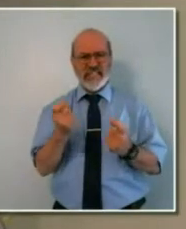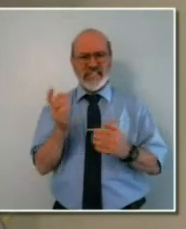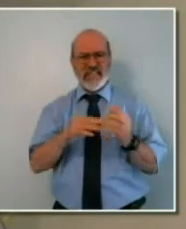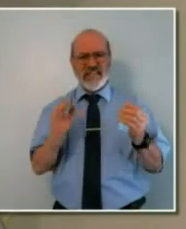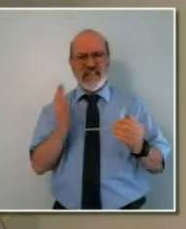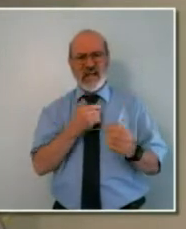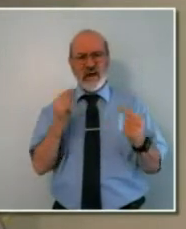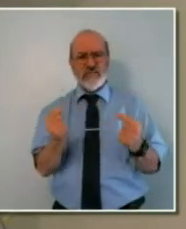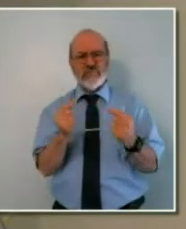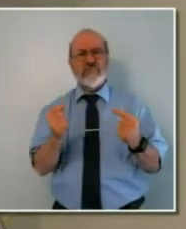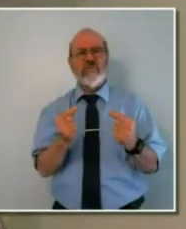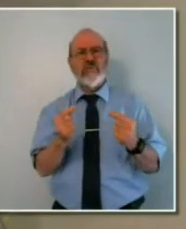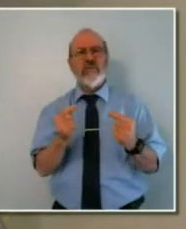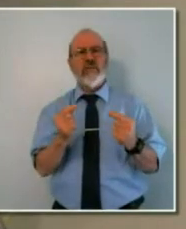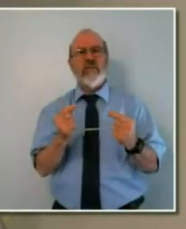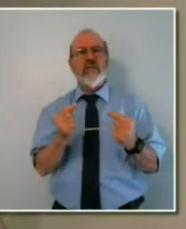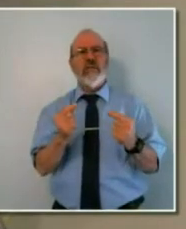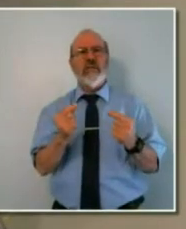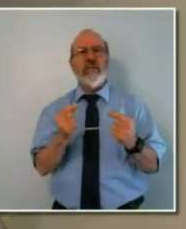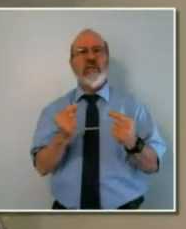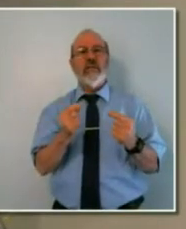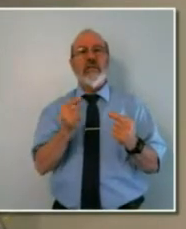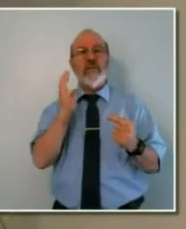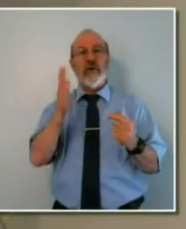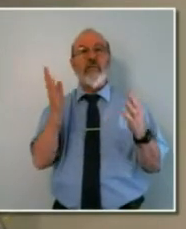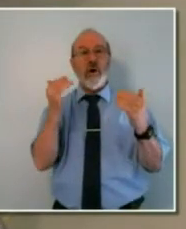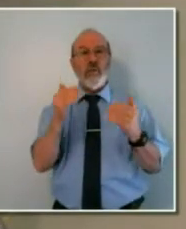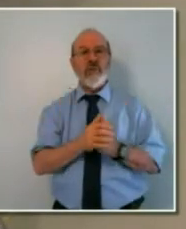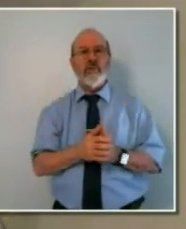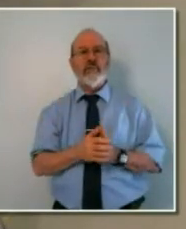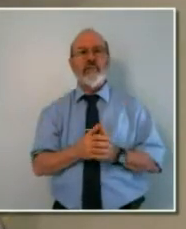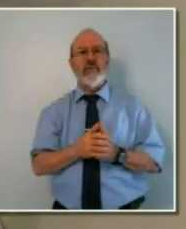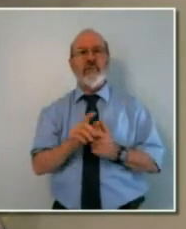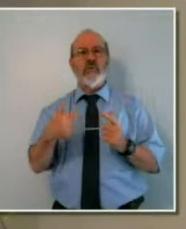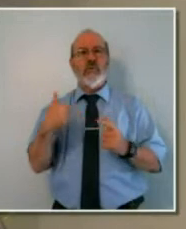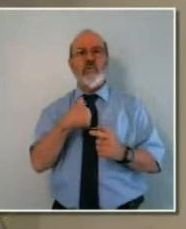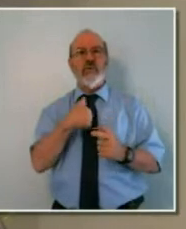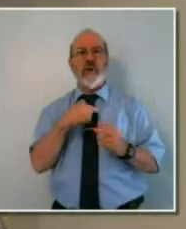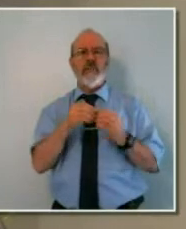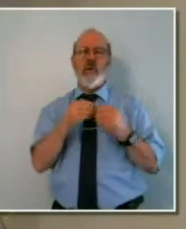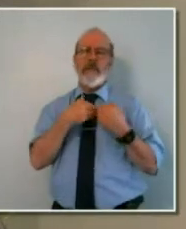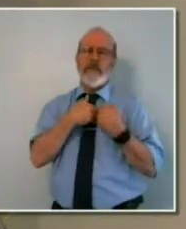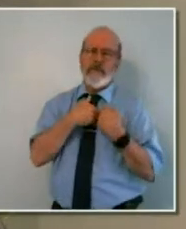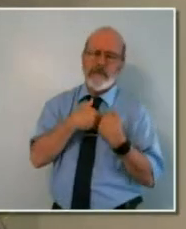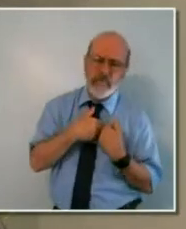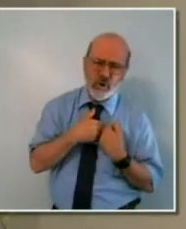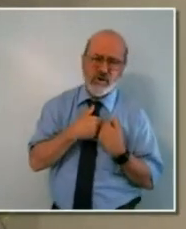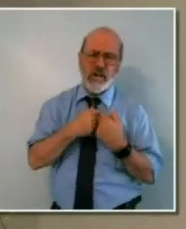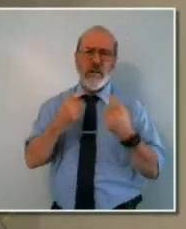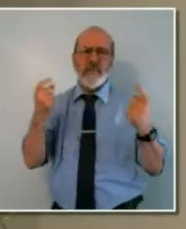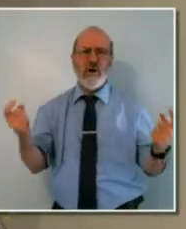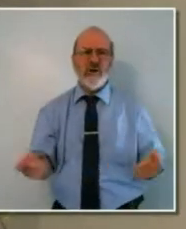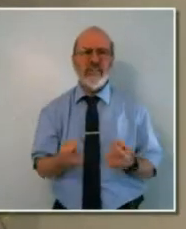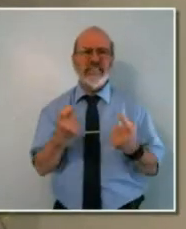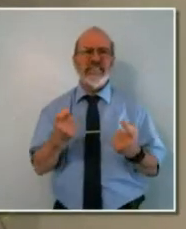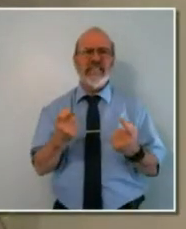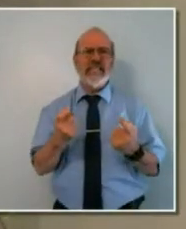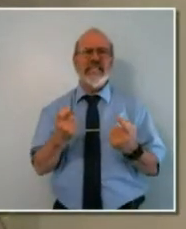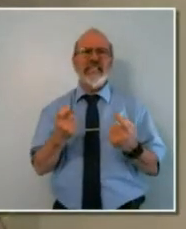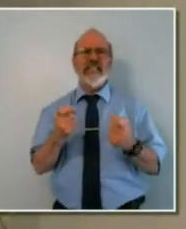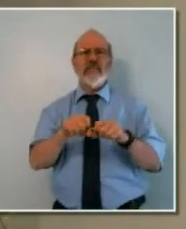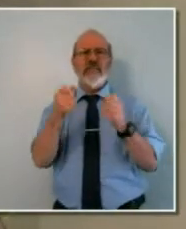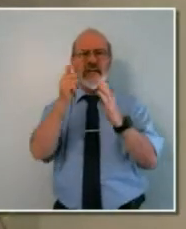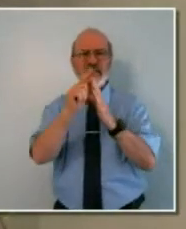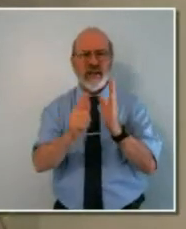afflictions, there will be hope. When we are more burdened about our sin, our transgression, our